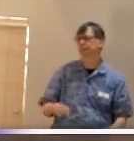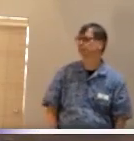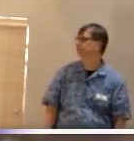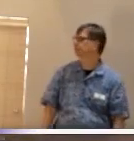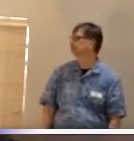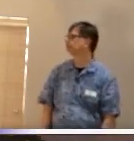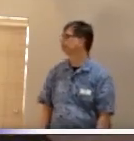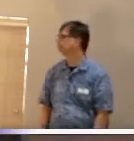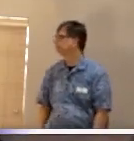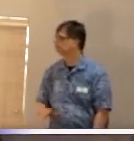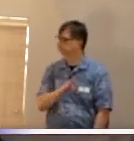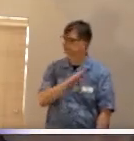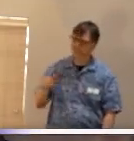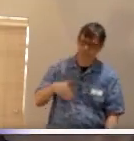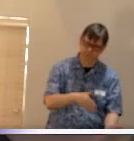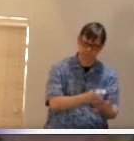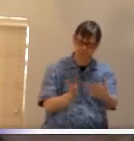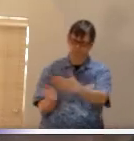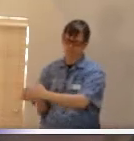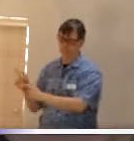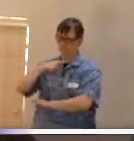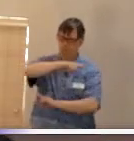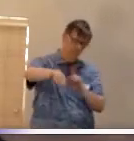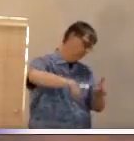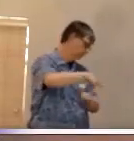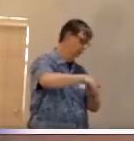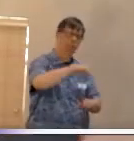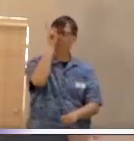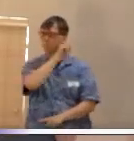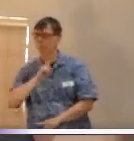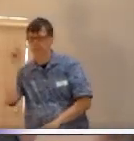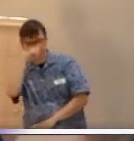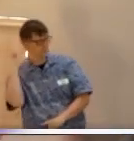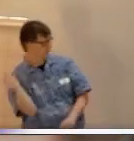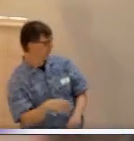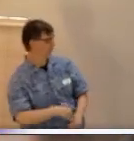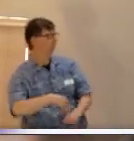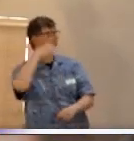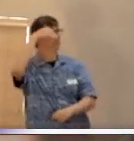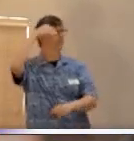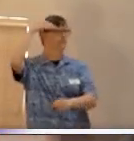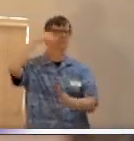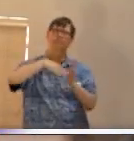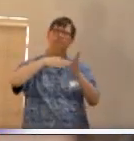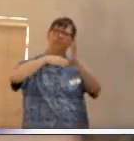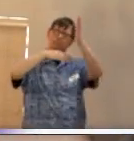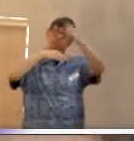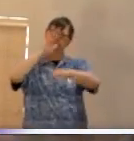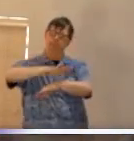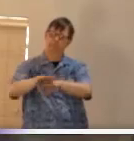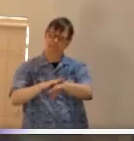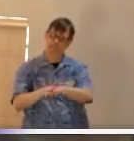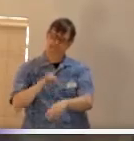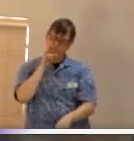look at. And if we turn around and not face them and we put them up on the shelf, you know, when I'm cleaning my shelf